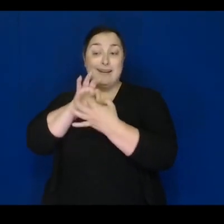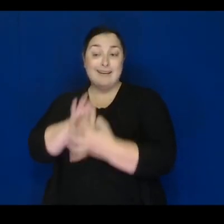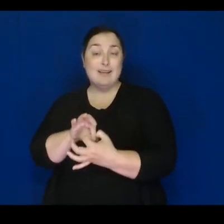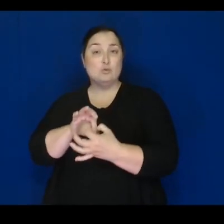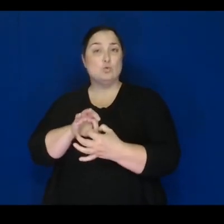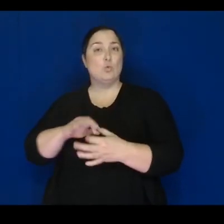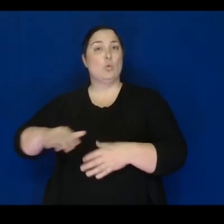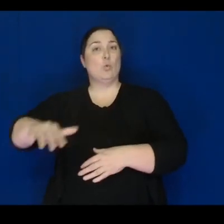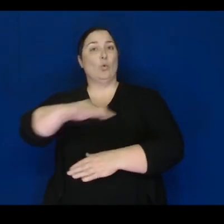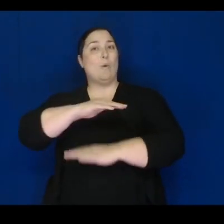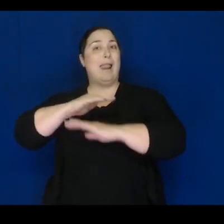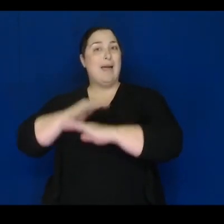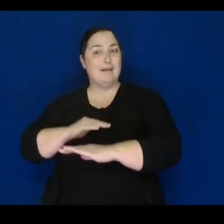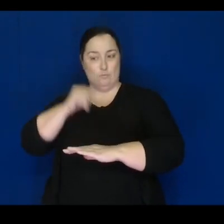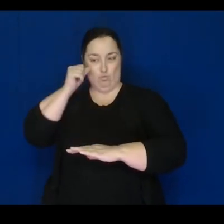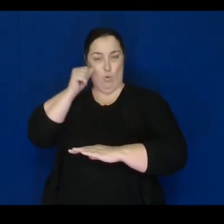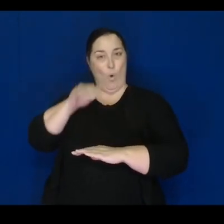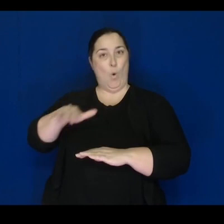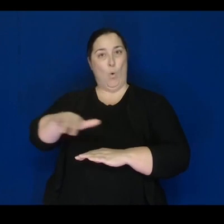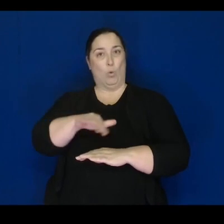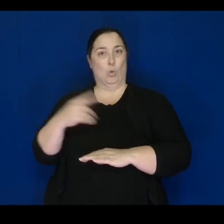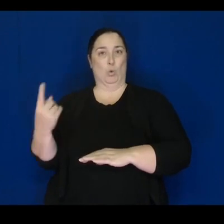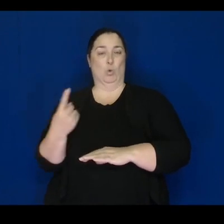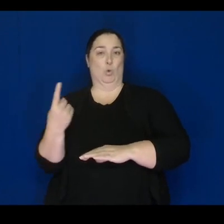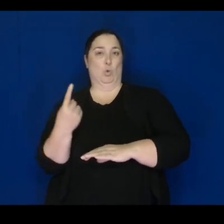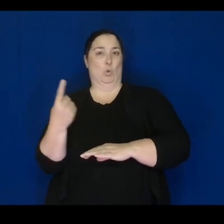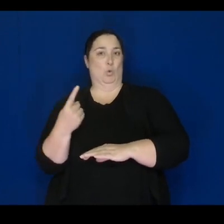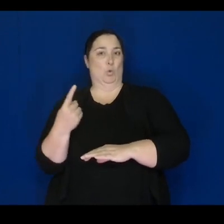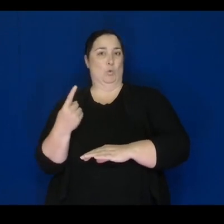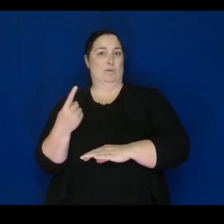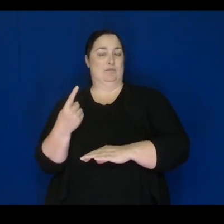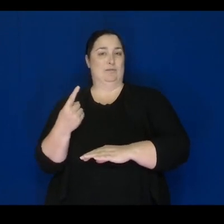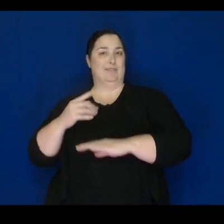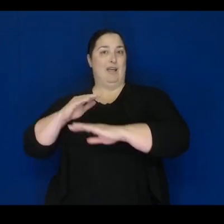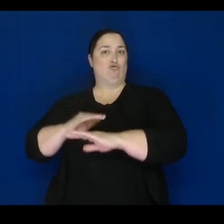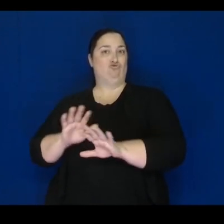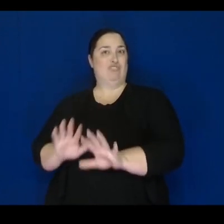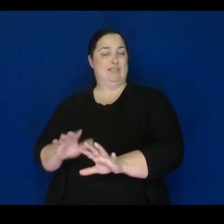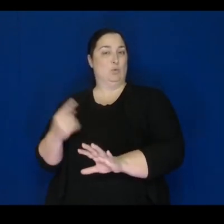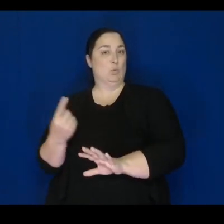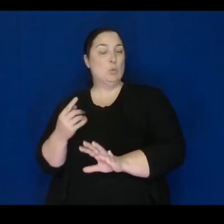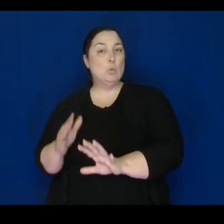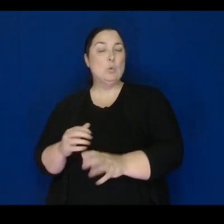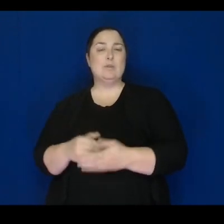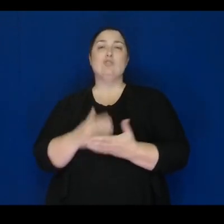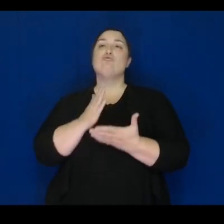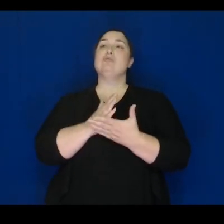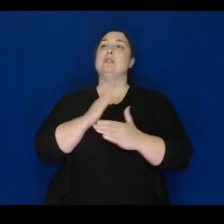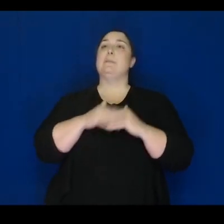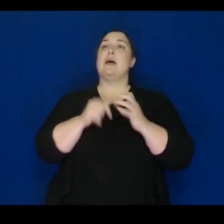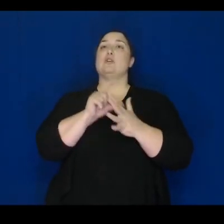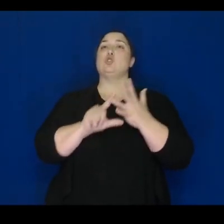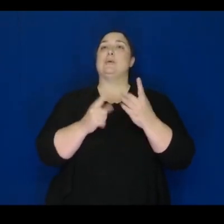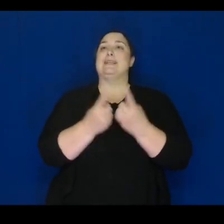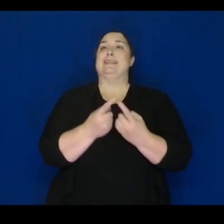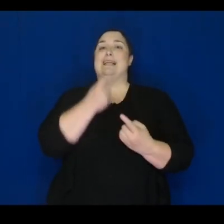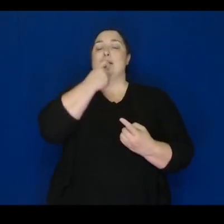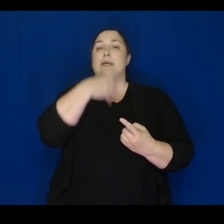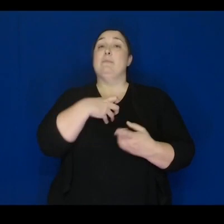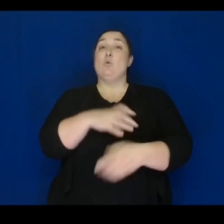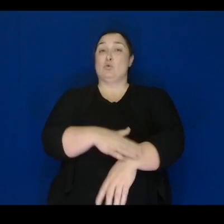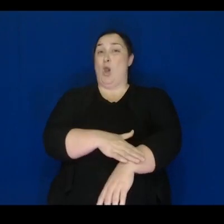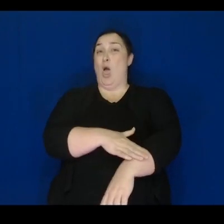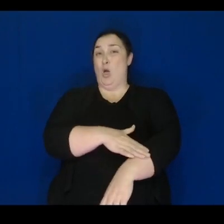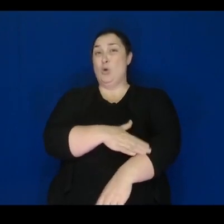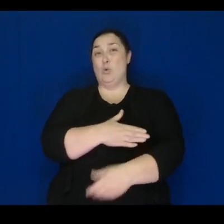and knowing the landscape and whose mob and country that we're on. And it's really about doing things a little bit slowly. We tend to